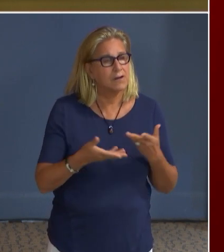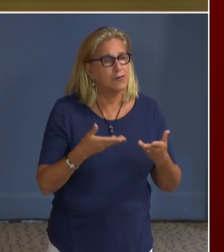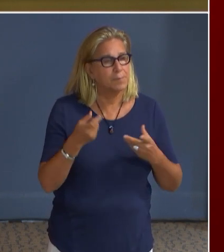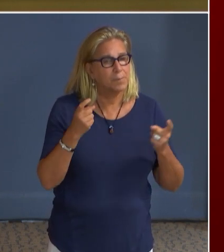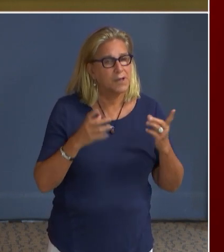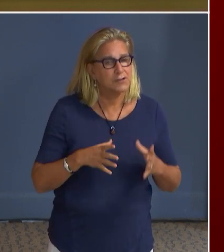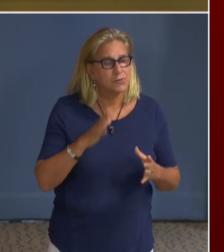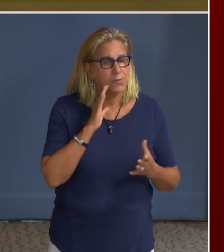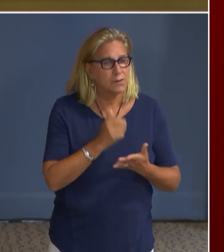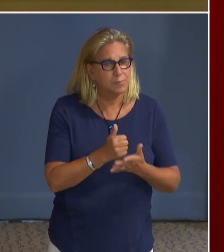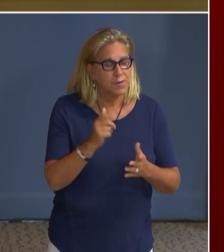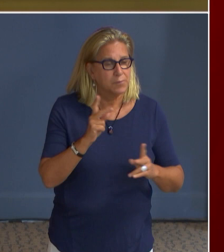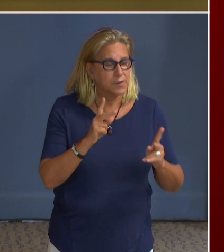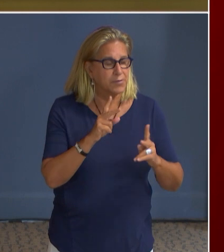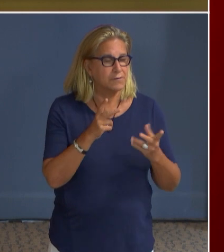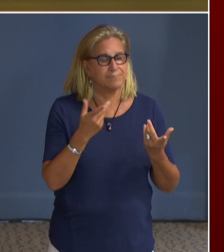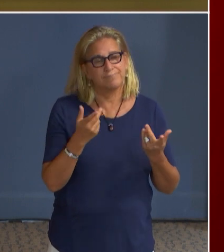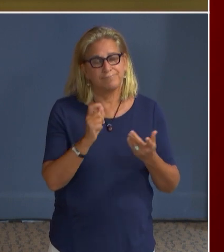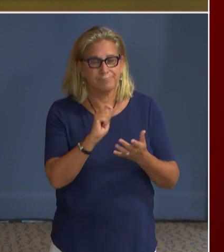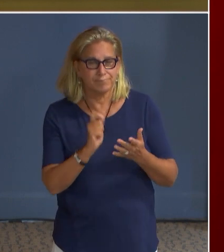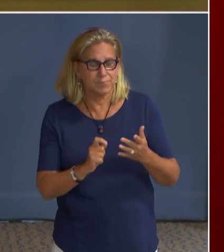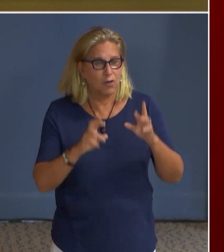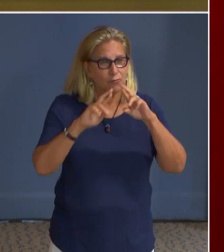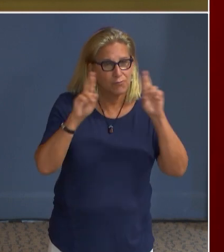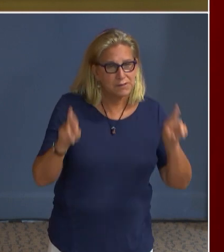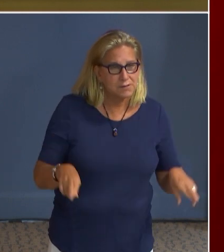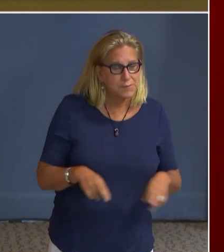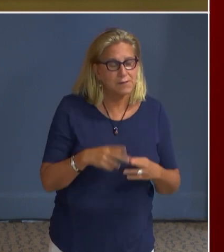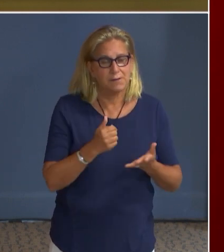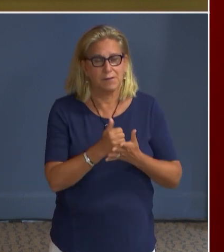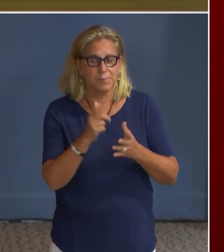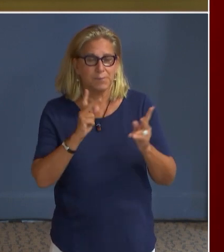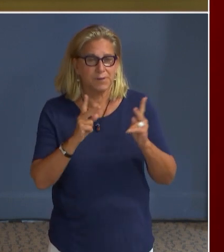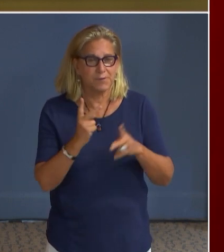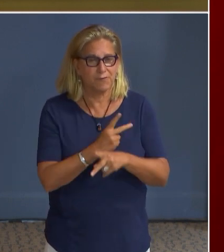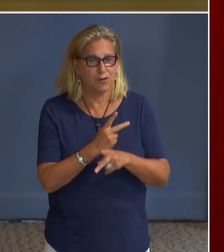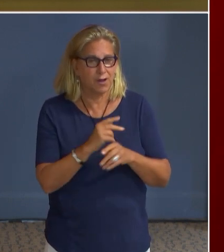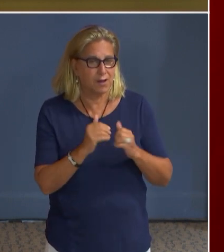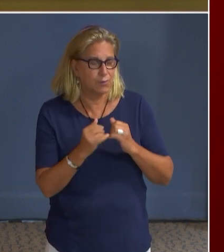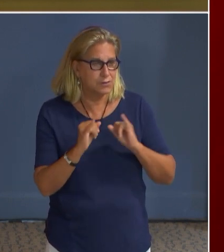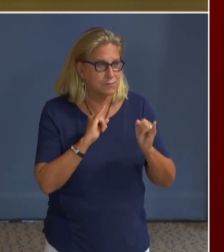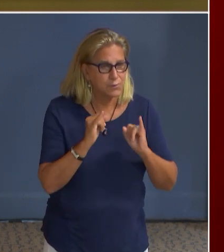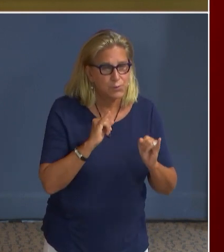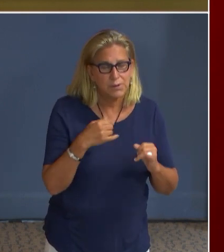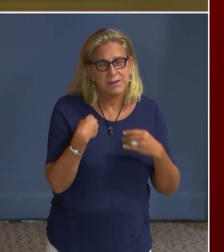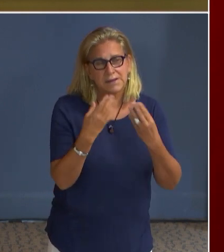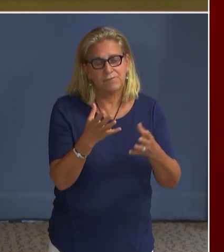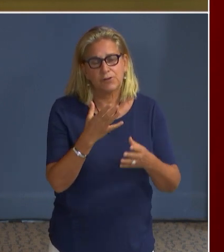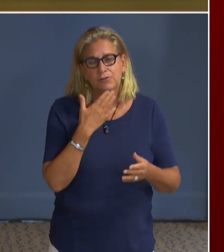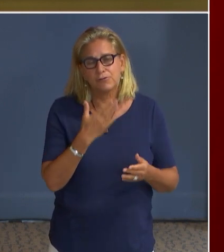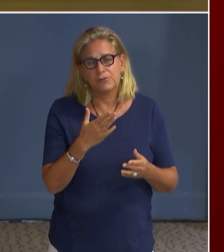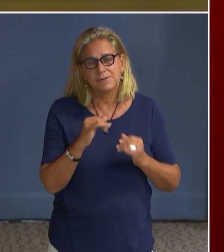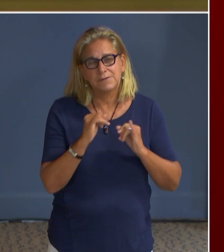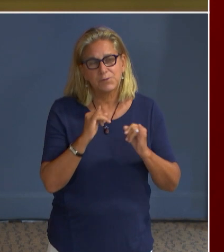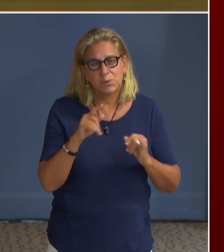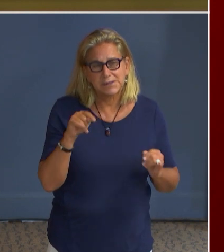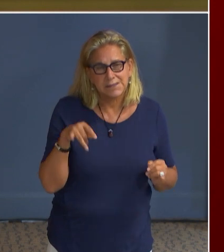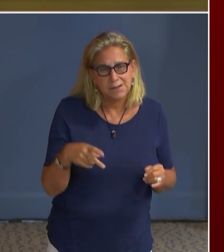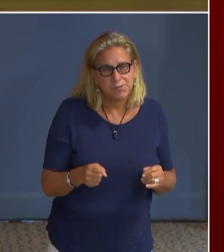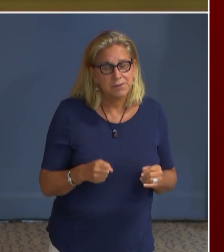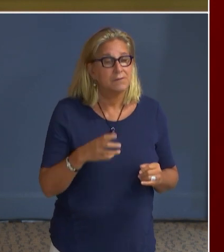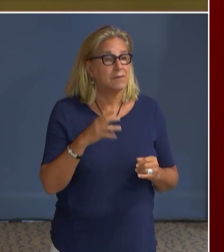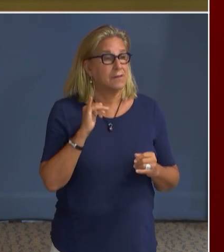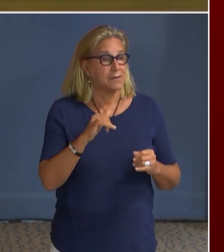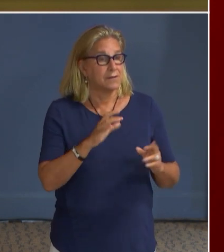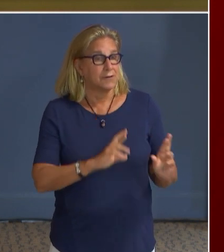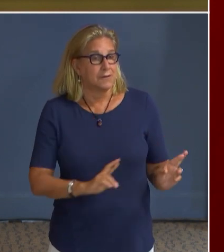ready, prepare you for your interviews, and give tips for the best ways to navigate the hiring fair. Okay,